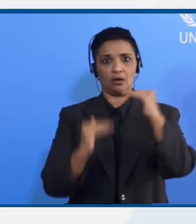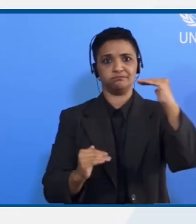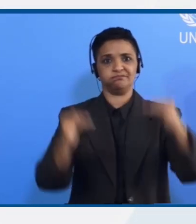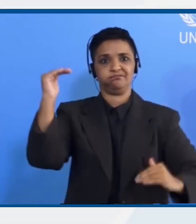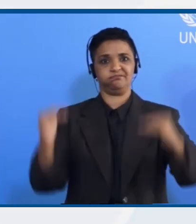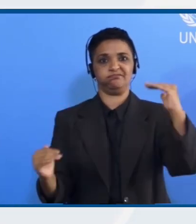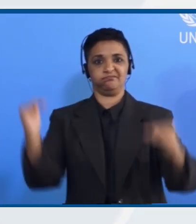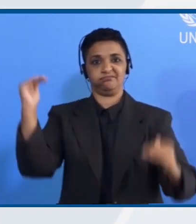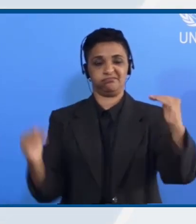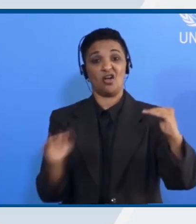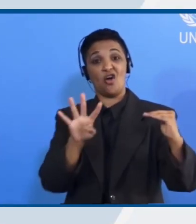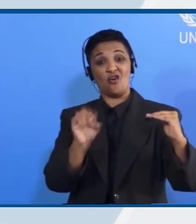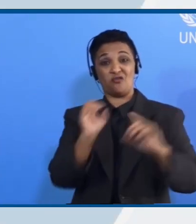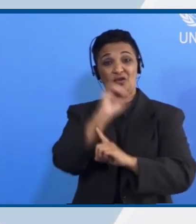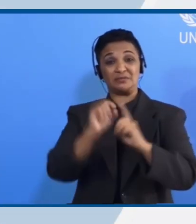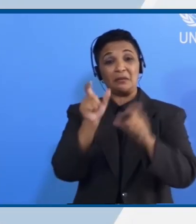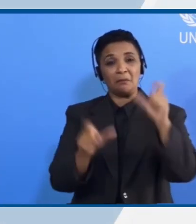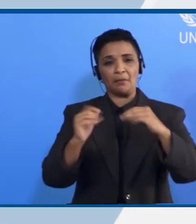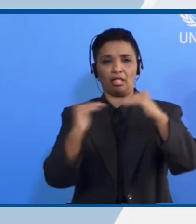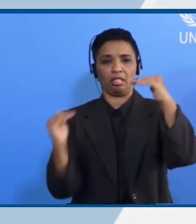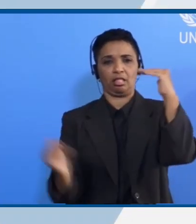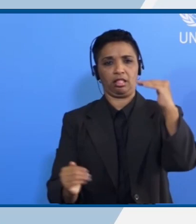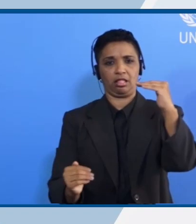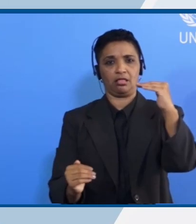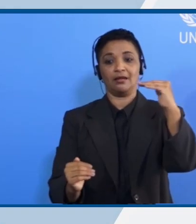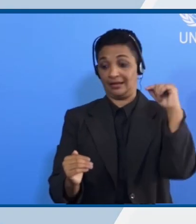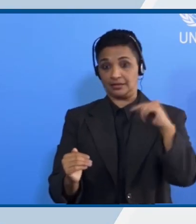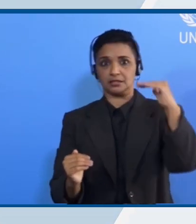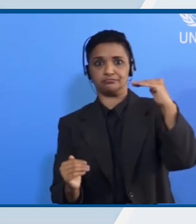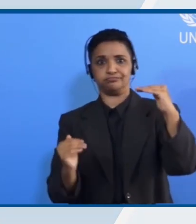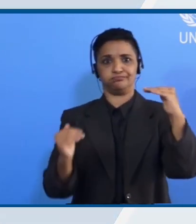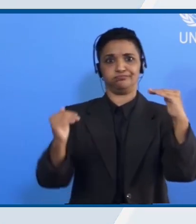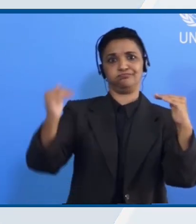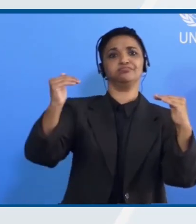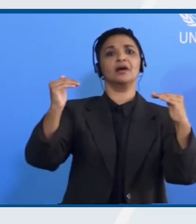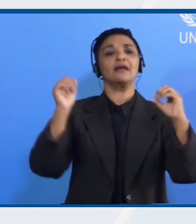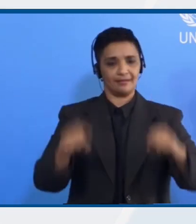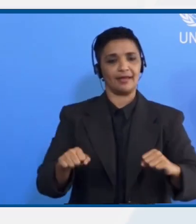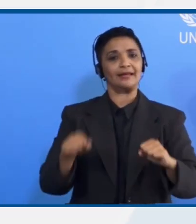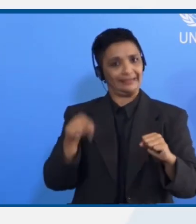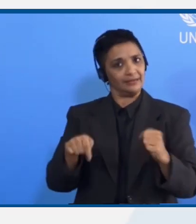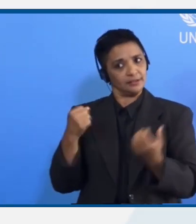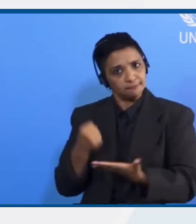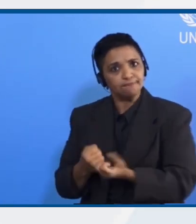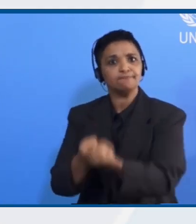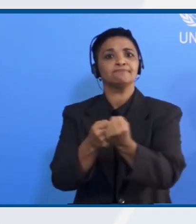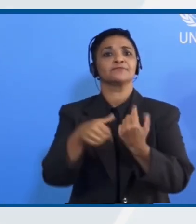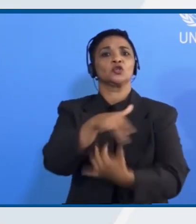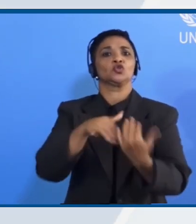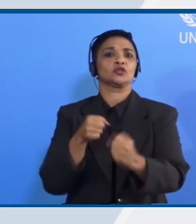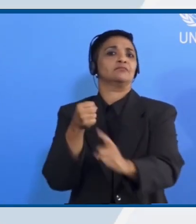of the population. So whatever it is, it has a social impact driver